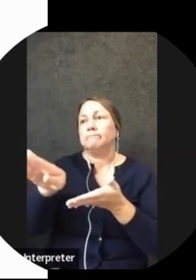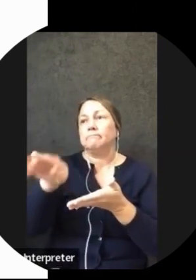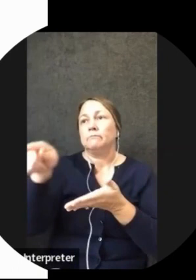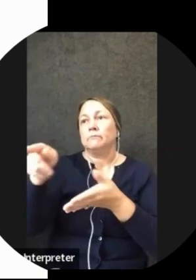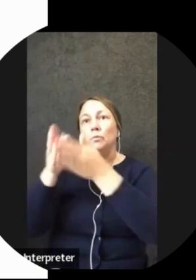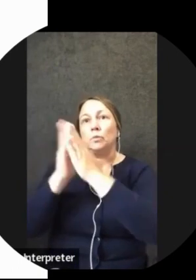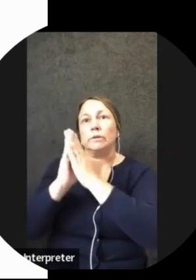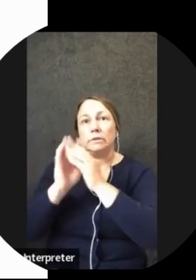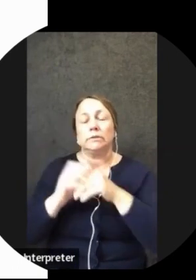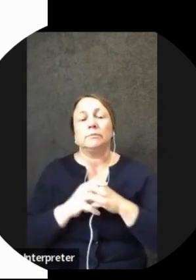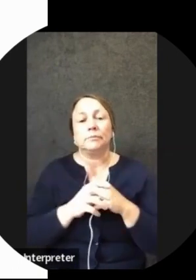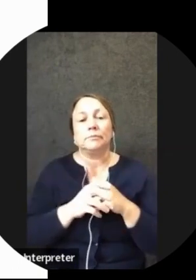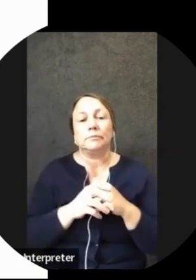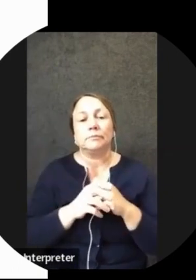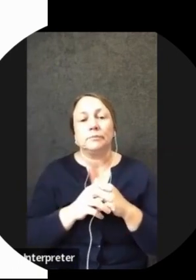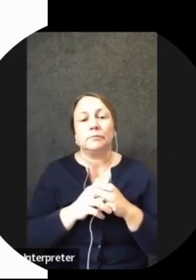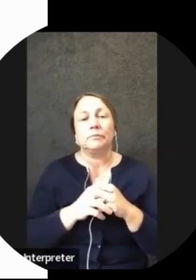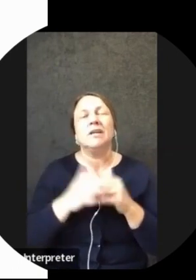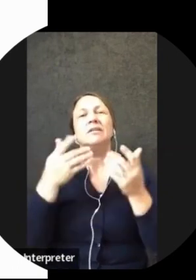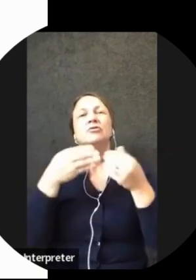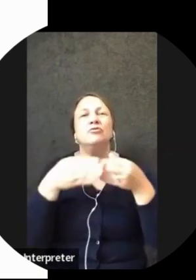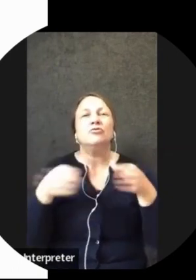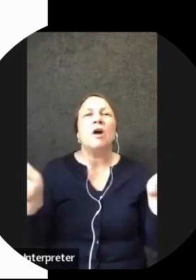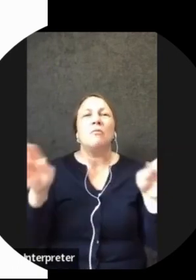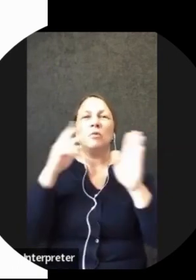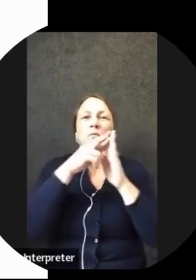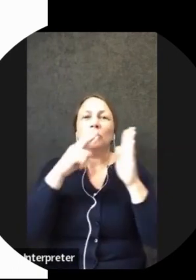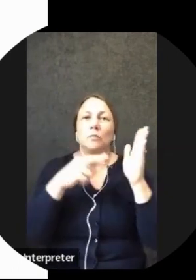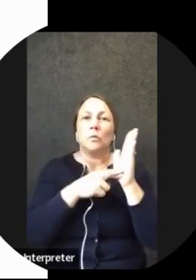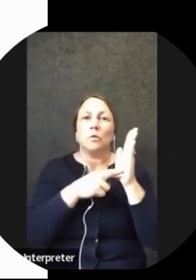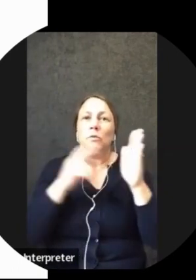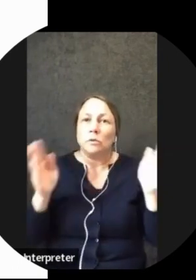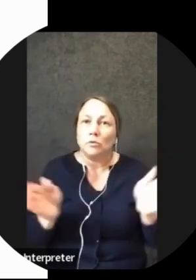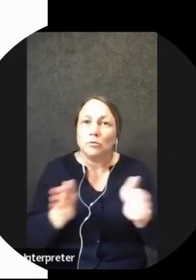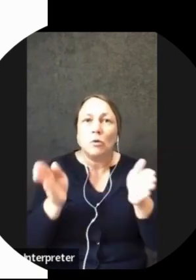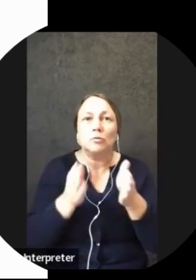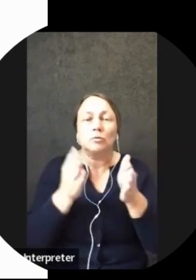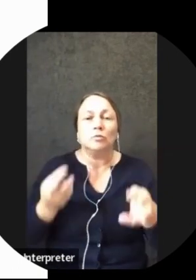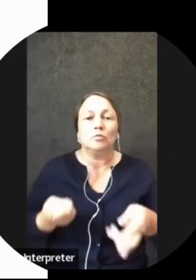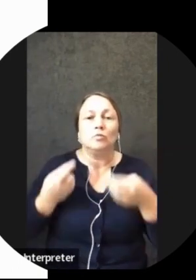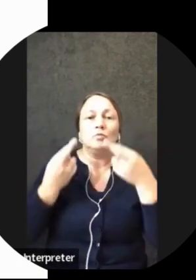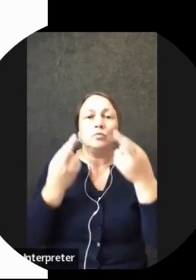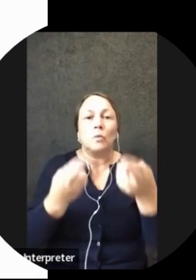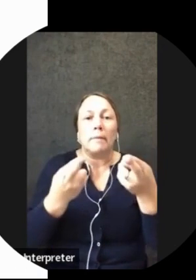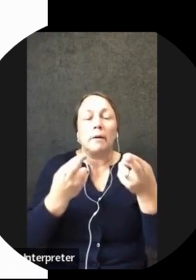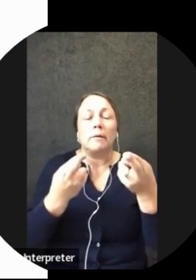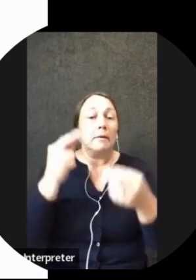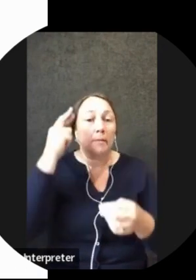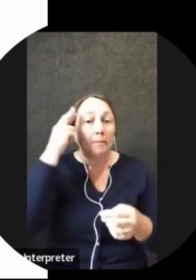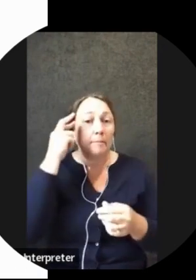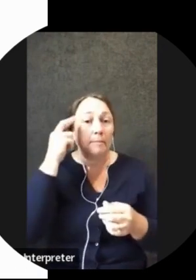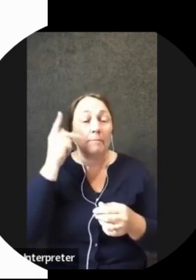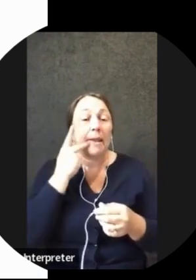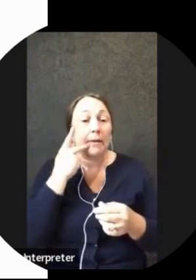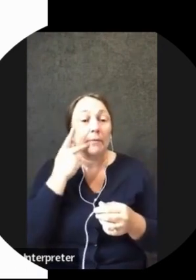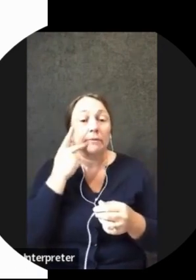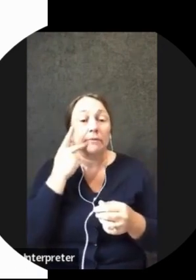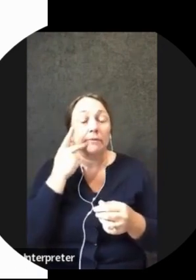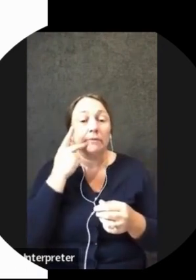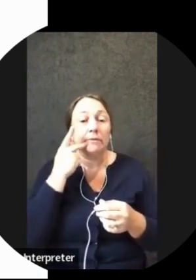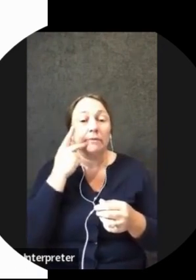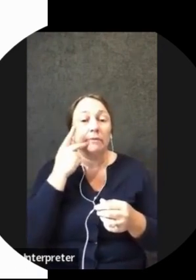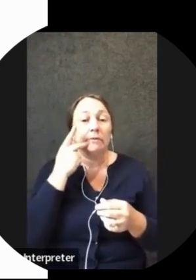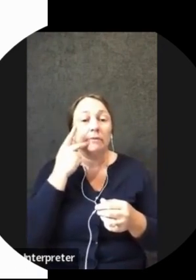And then as a general rule, we encourage and recommend that parents put most